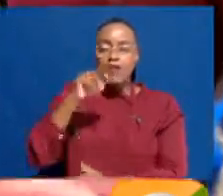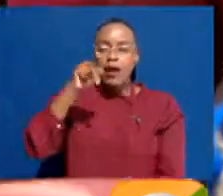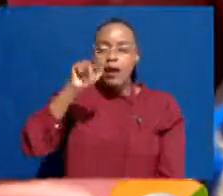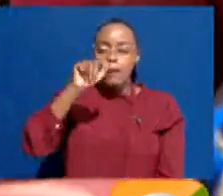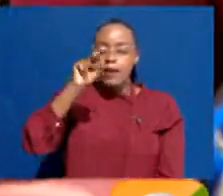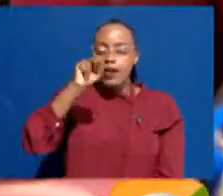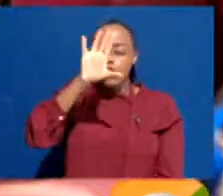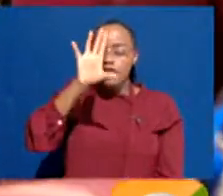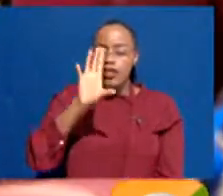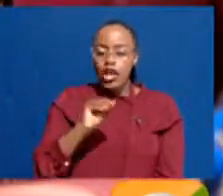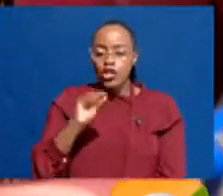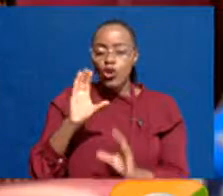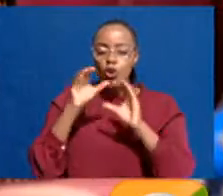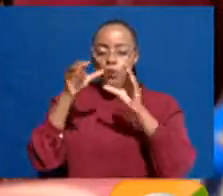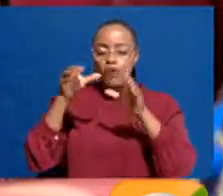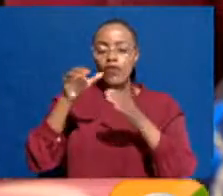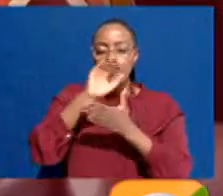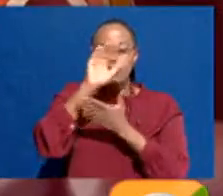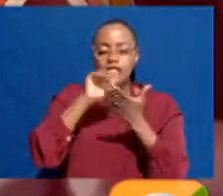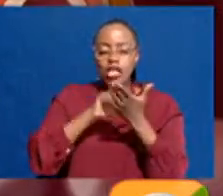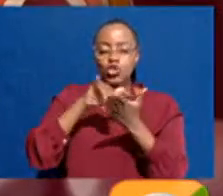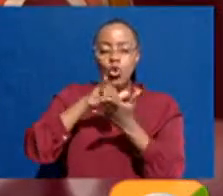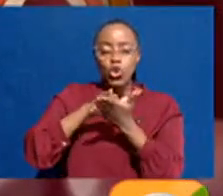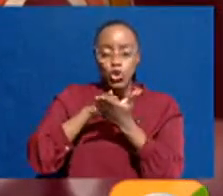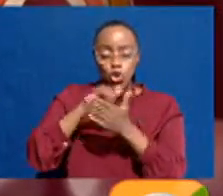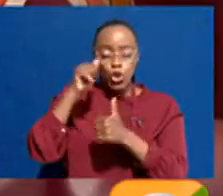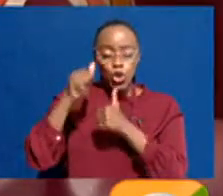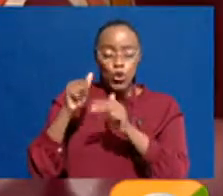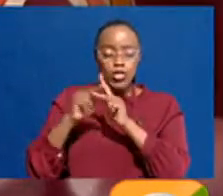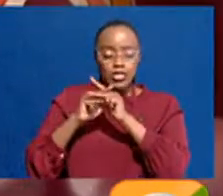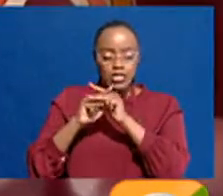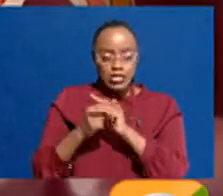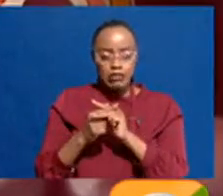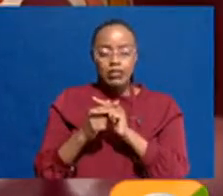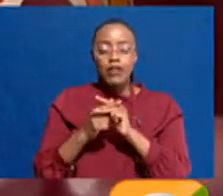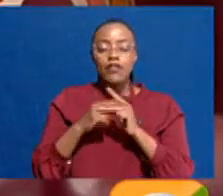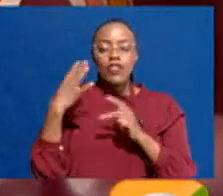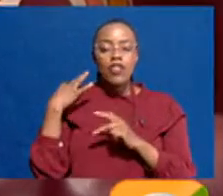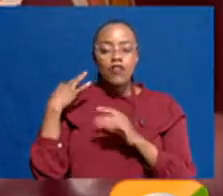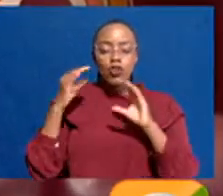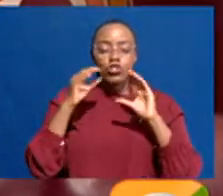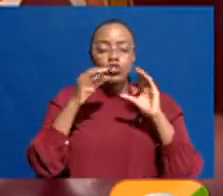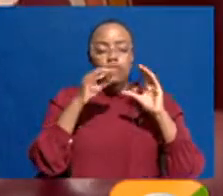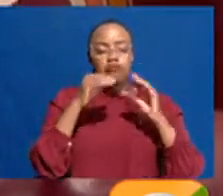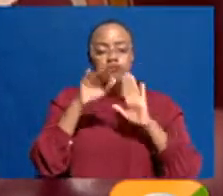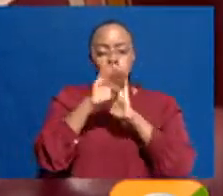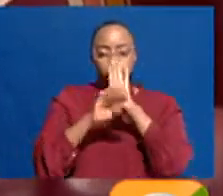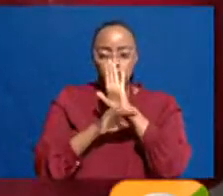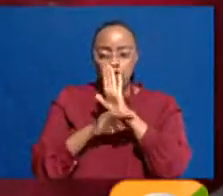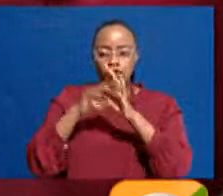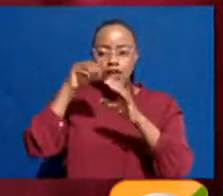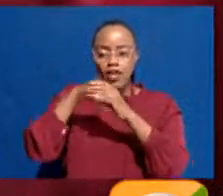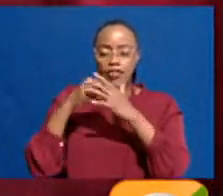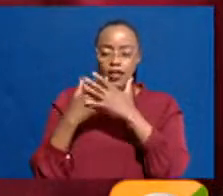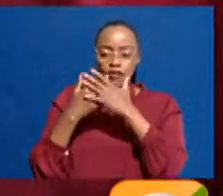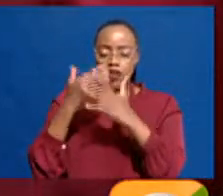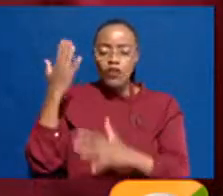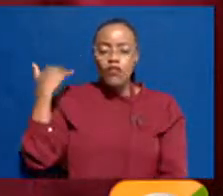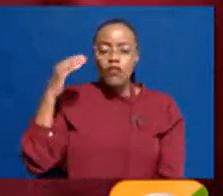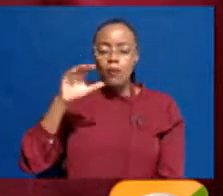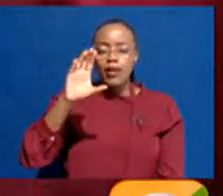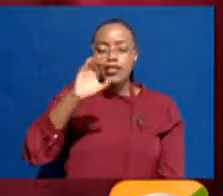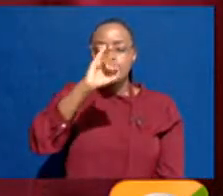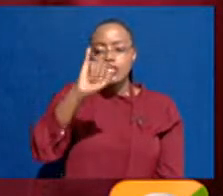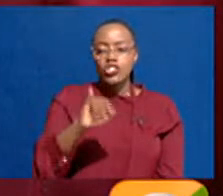Pan-African Community of Central New York, where she initiated volunteer programs in two prisons. Former Chief Justice